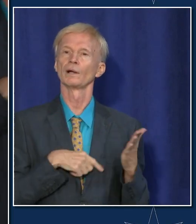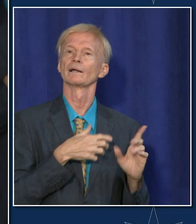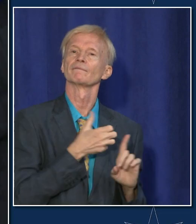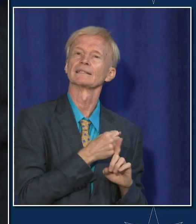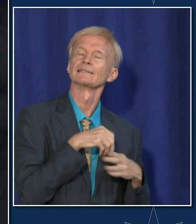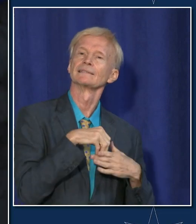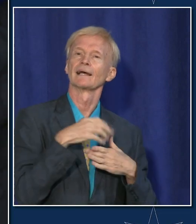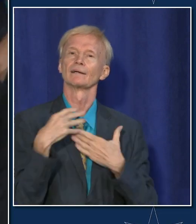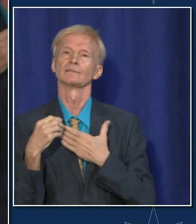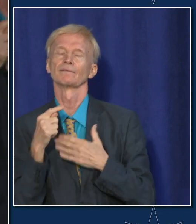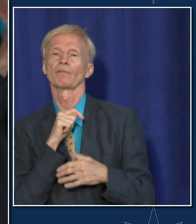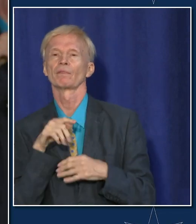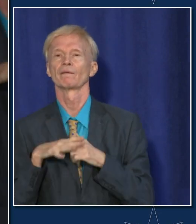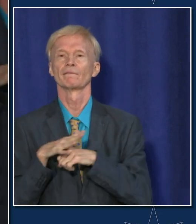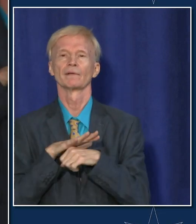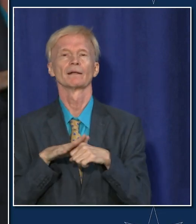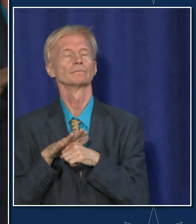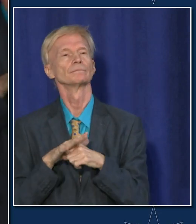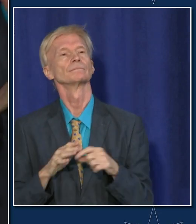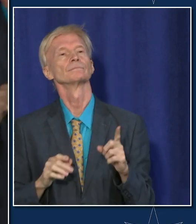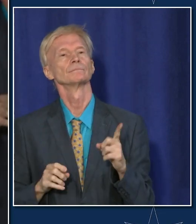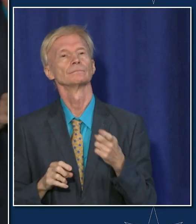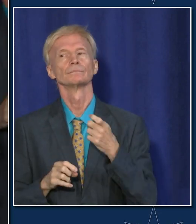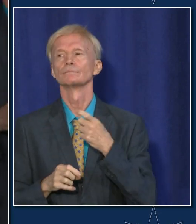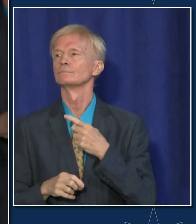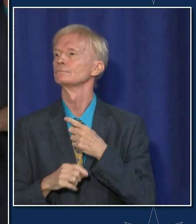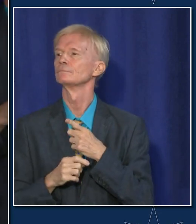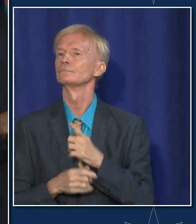medical system. Any other questions?